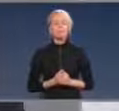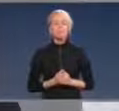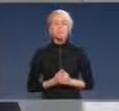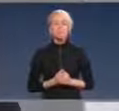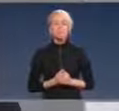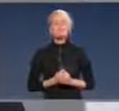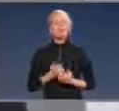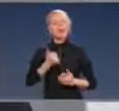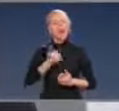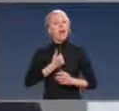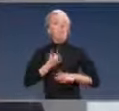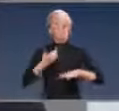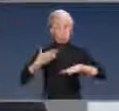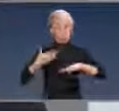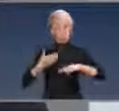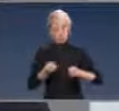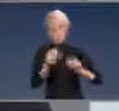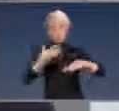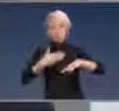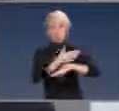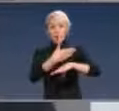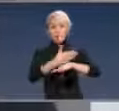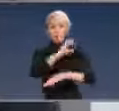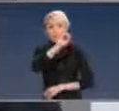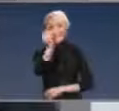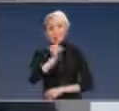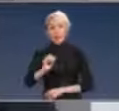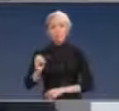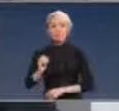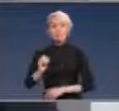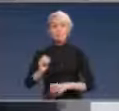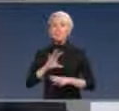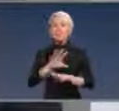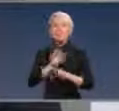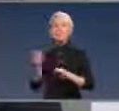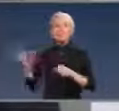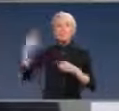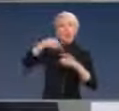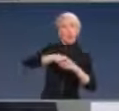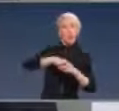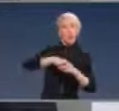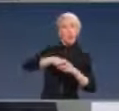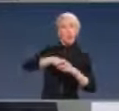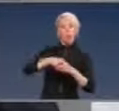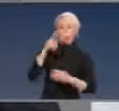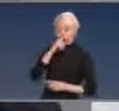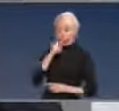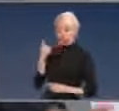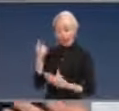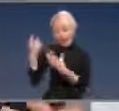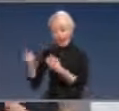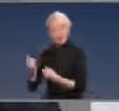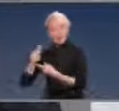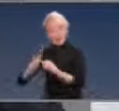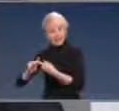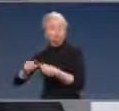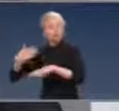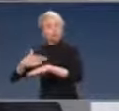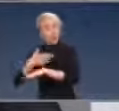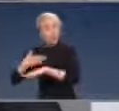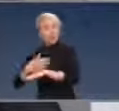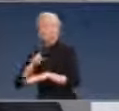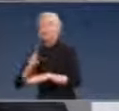of unemployment doesn't take into account is changes in labour force, people who are on effectively 0 hours. What the effective rate